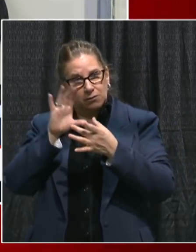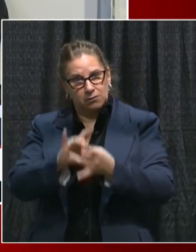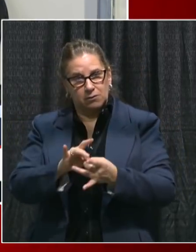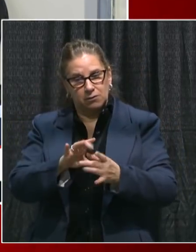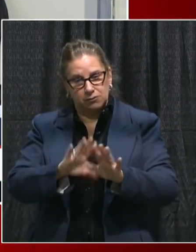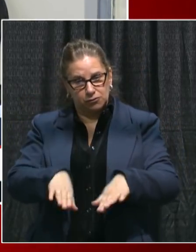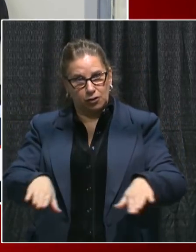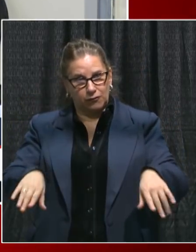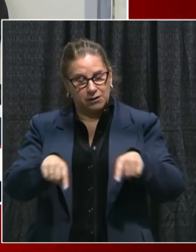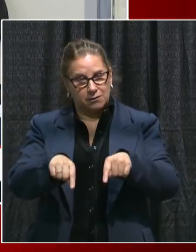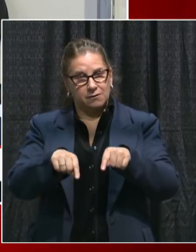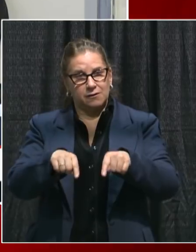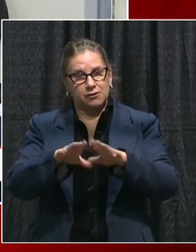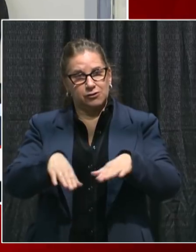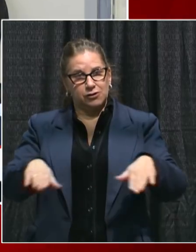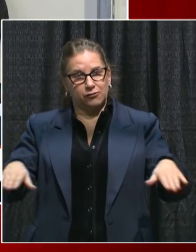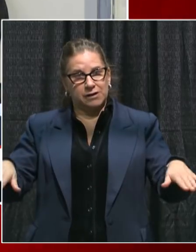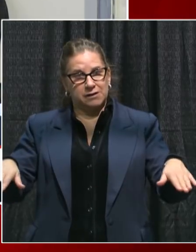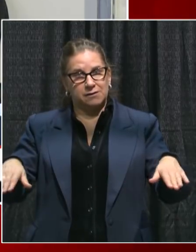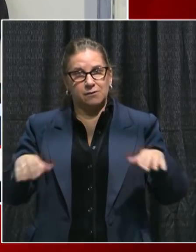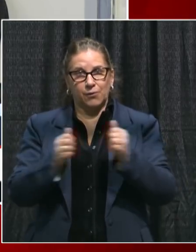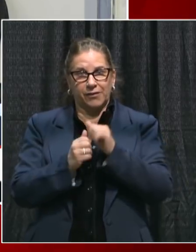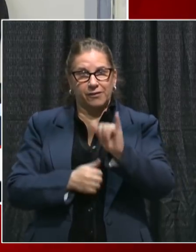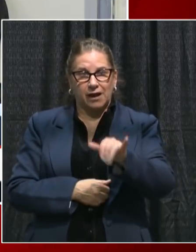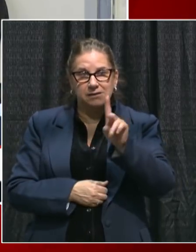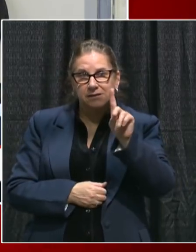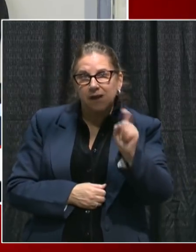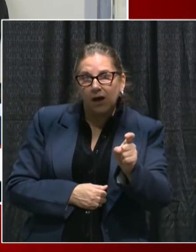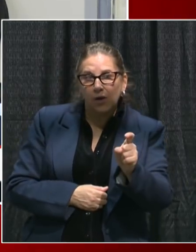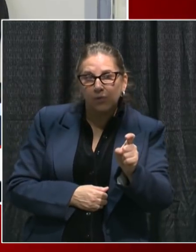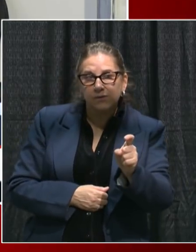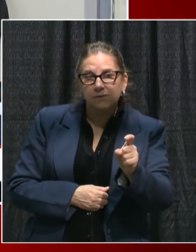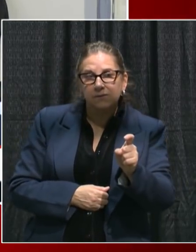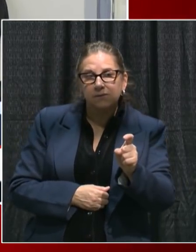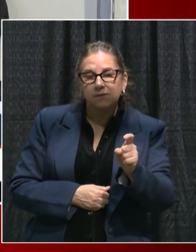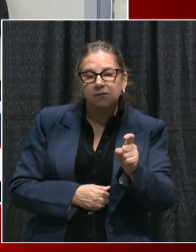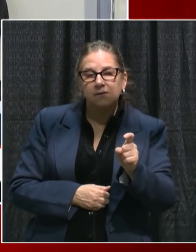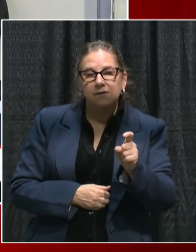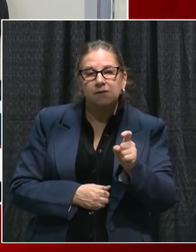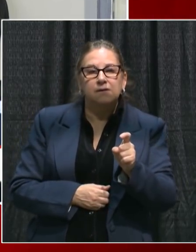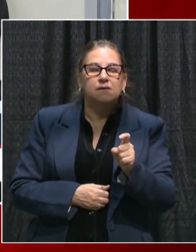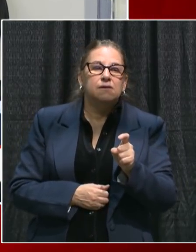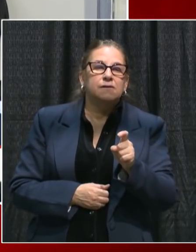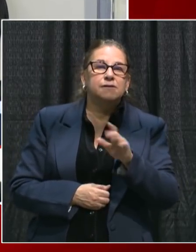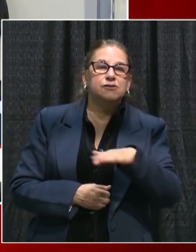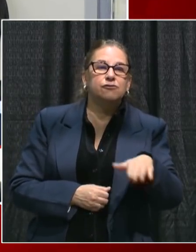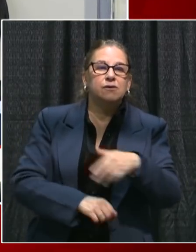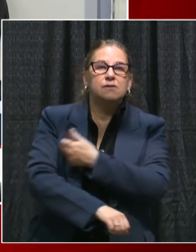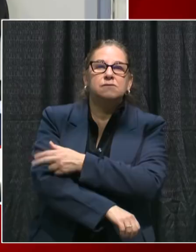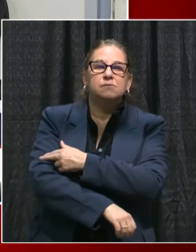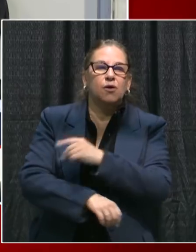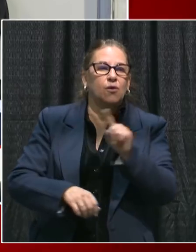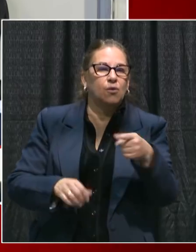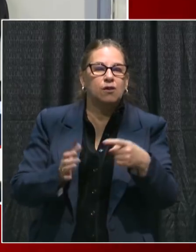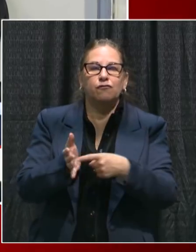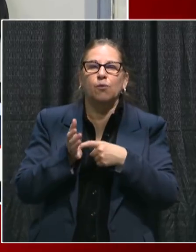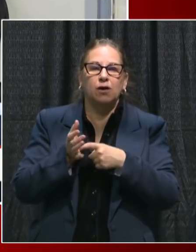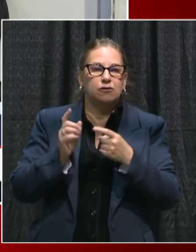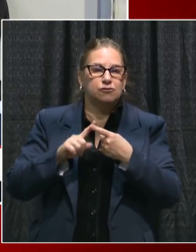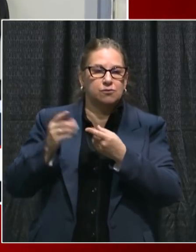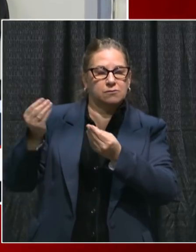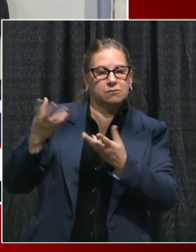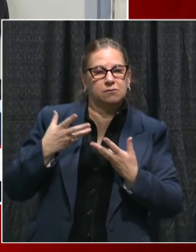particular diagnosis, they are only required to report cases to us that occur in district